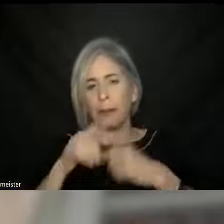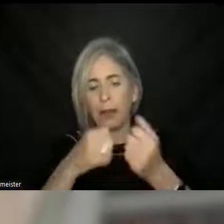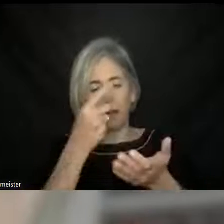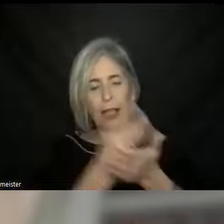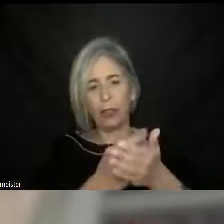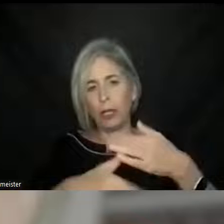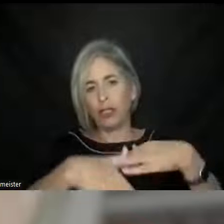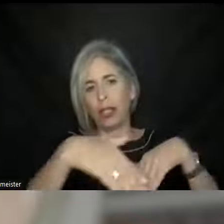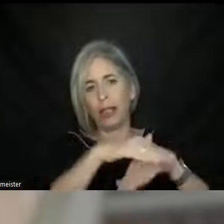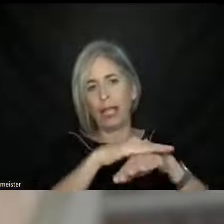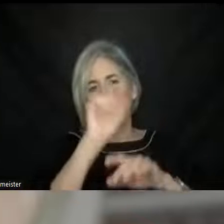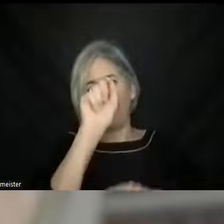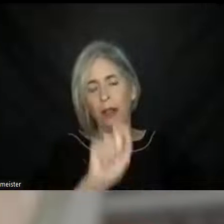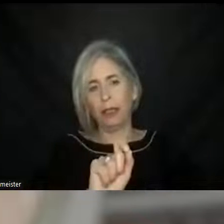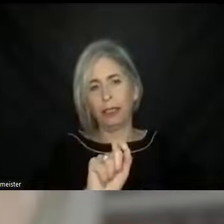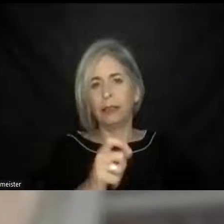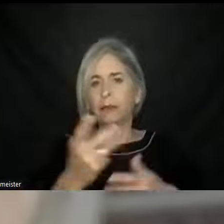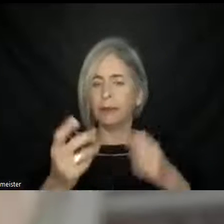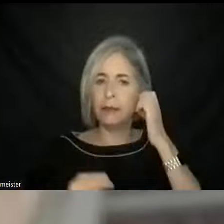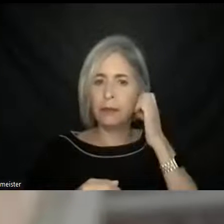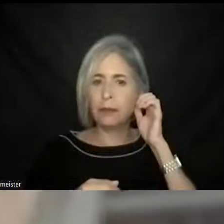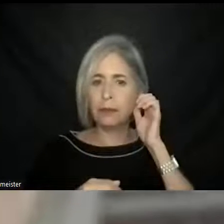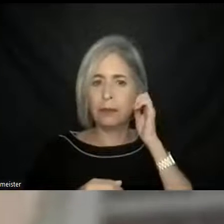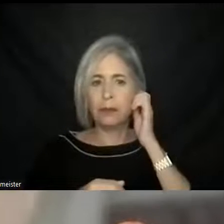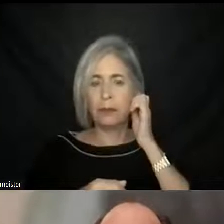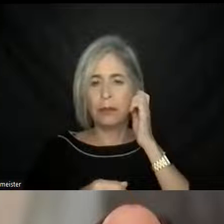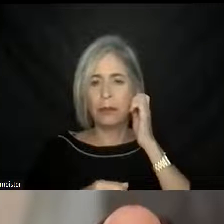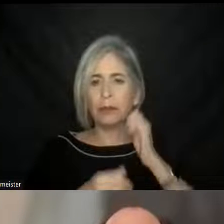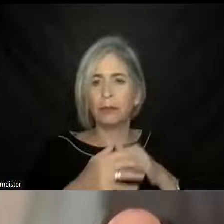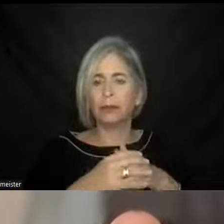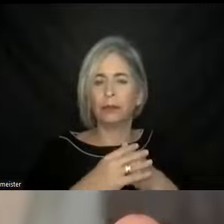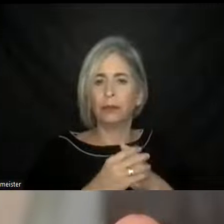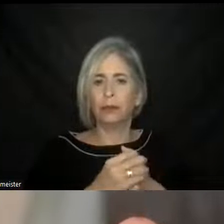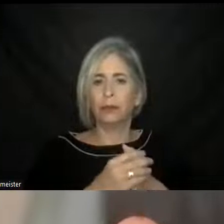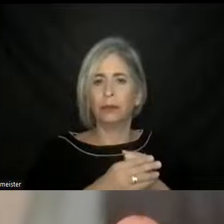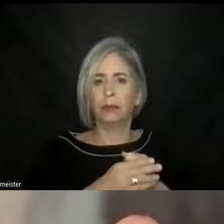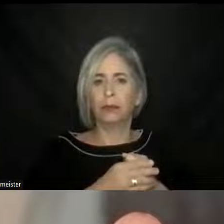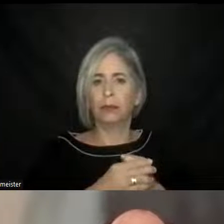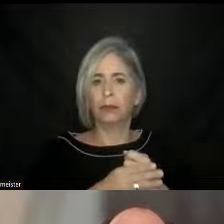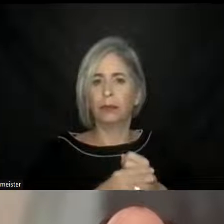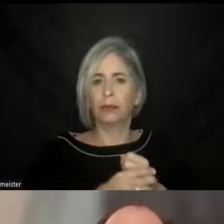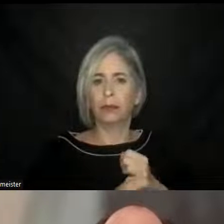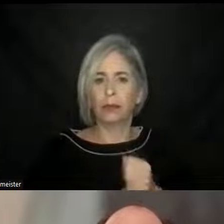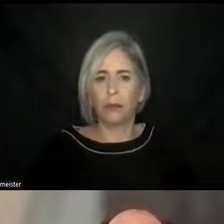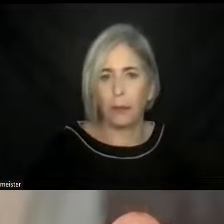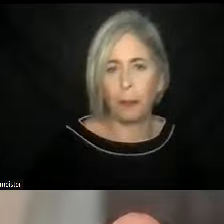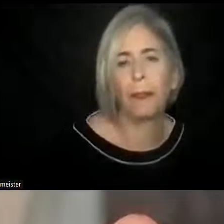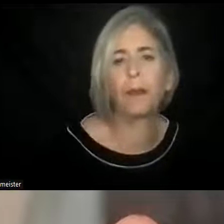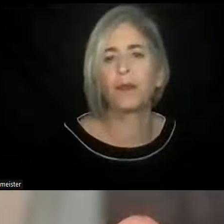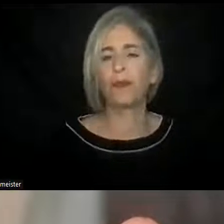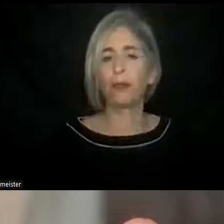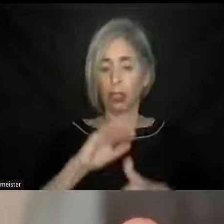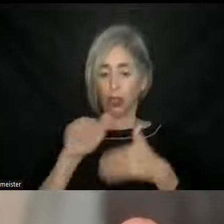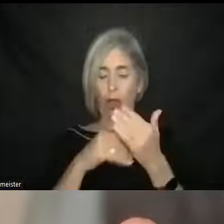layer bullet? So maybe we can take that first, just if you wanna. So there's a, this is all